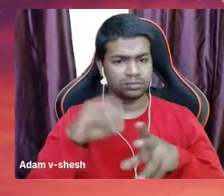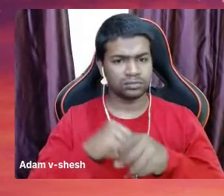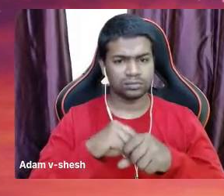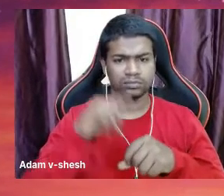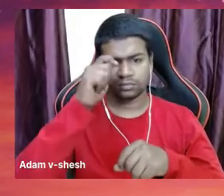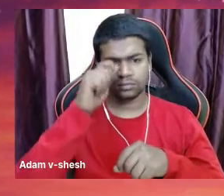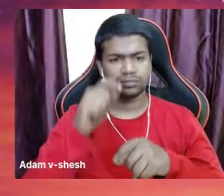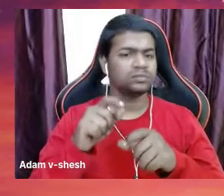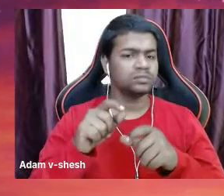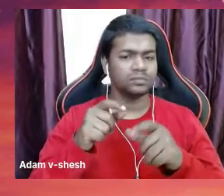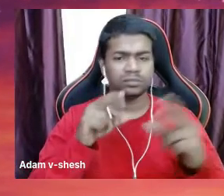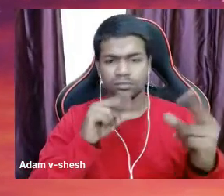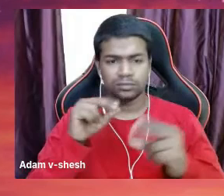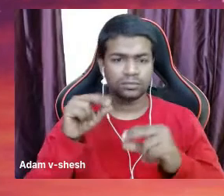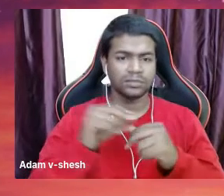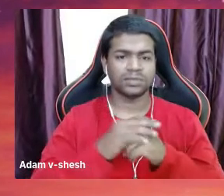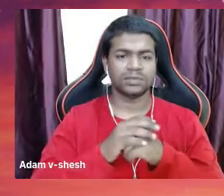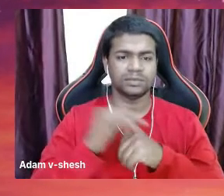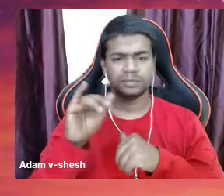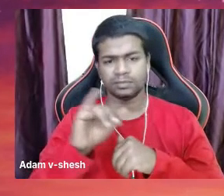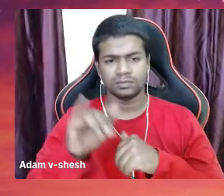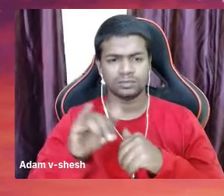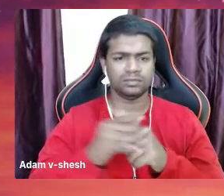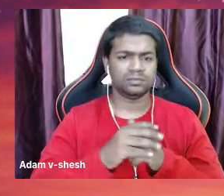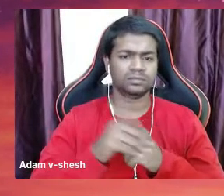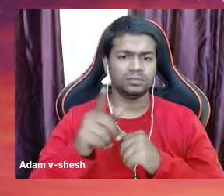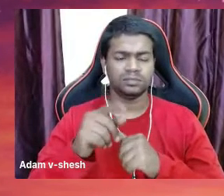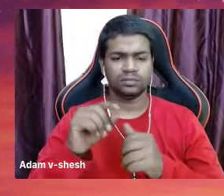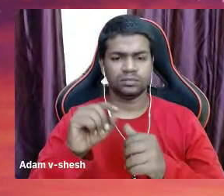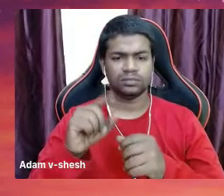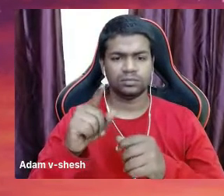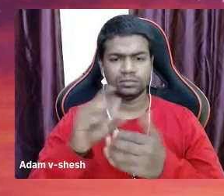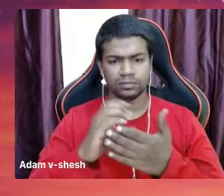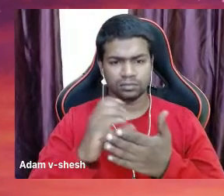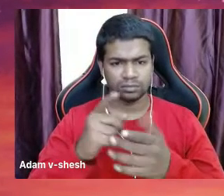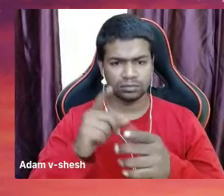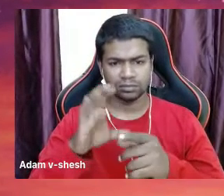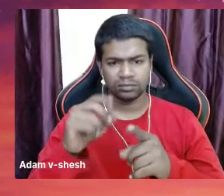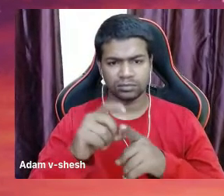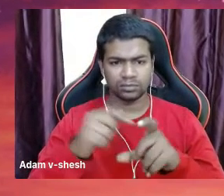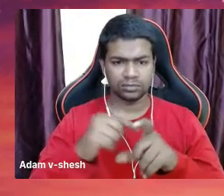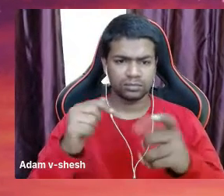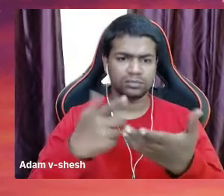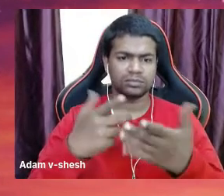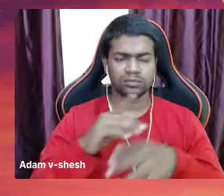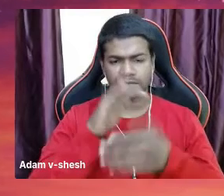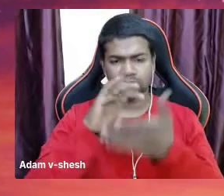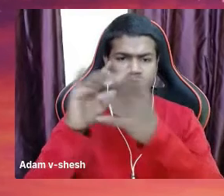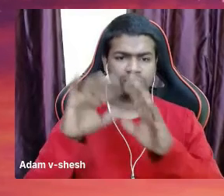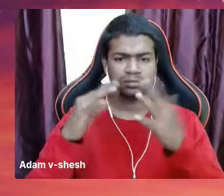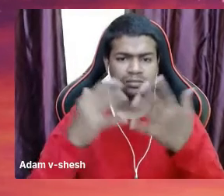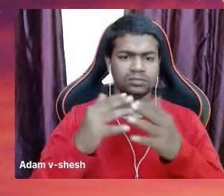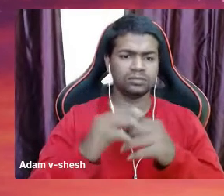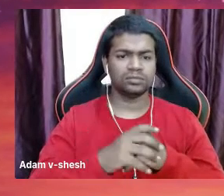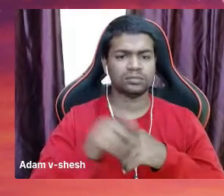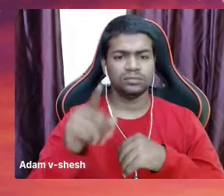speaking. Like all the syntaxes are the same, whether you're writing code in India or sitting anywhere else in the world. And